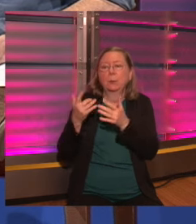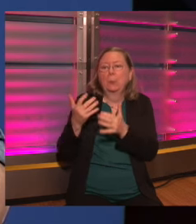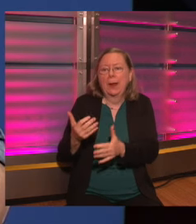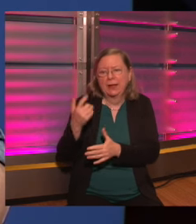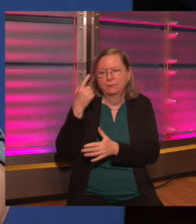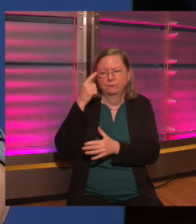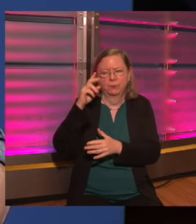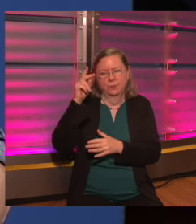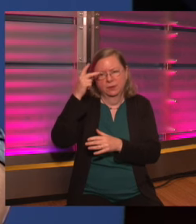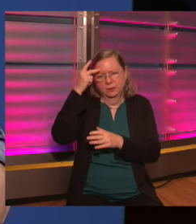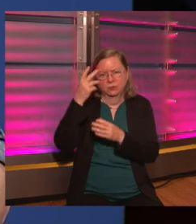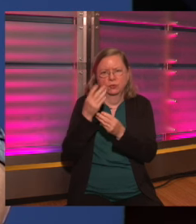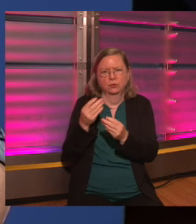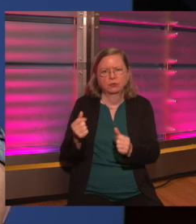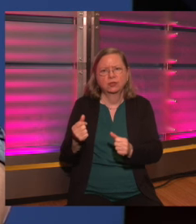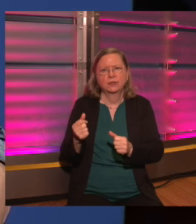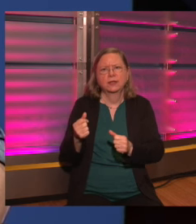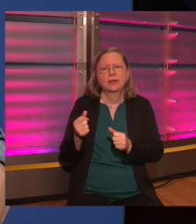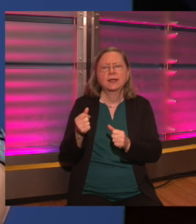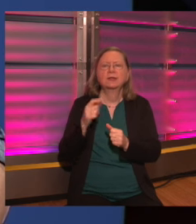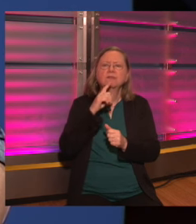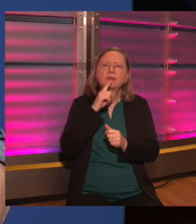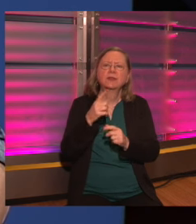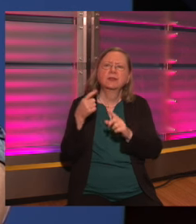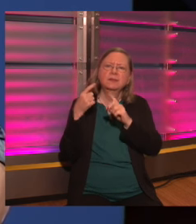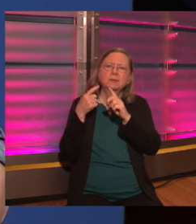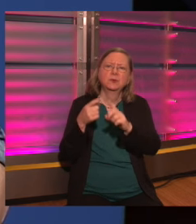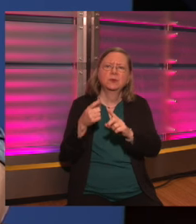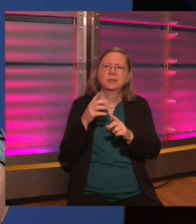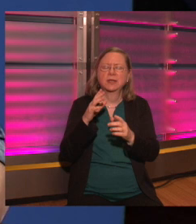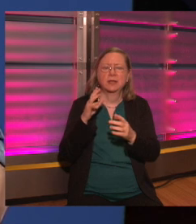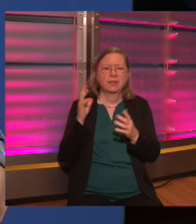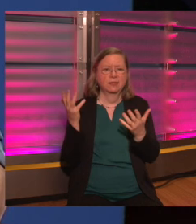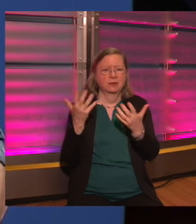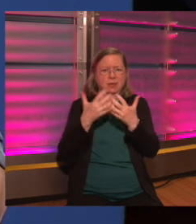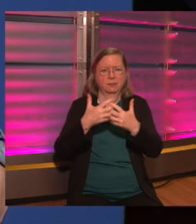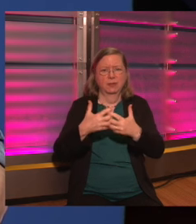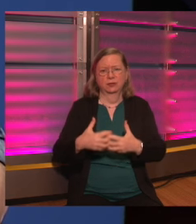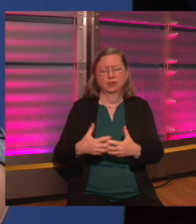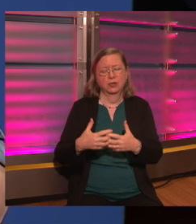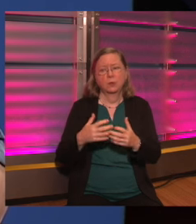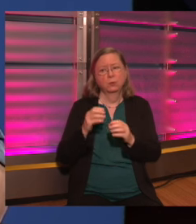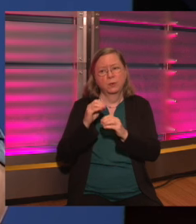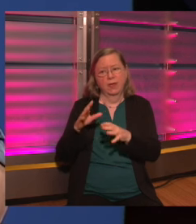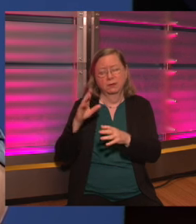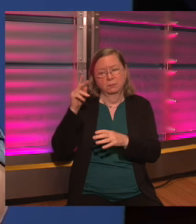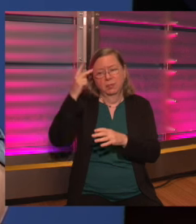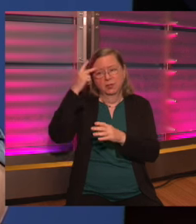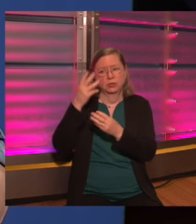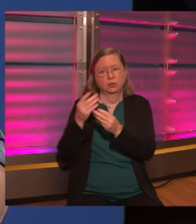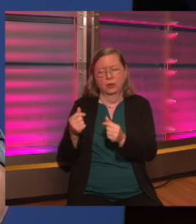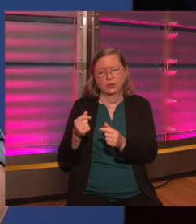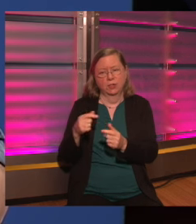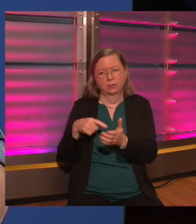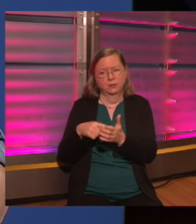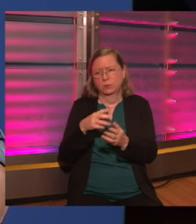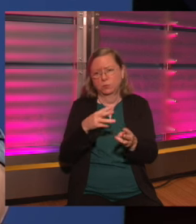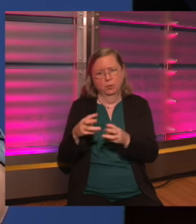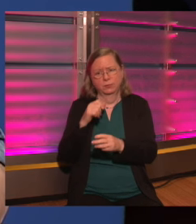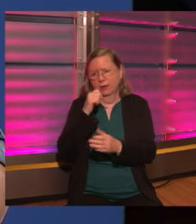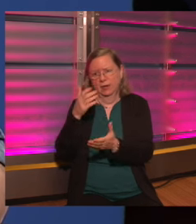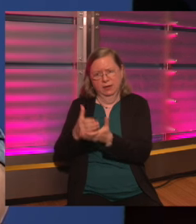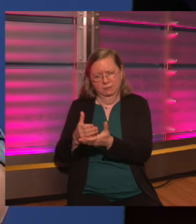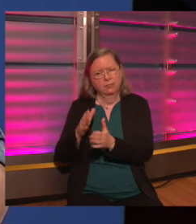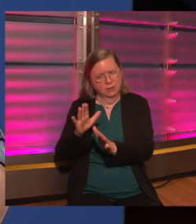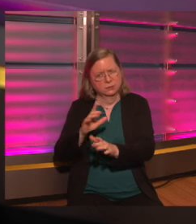So it's really about the combination. But without a political solution, this war will not end. Mm-hmm. And that is very true. Are